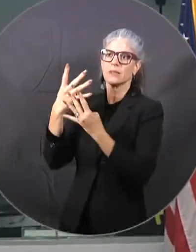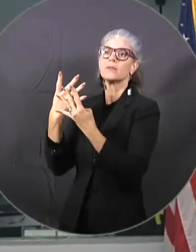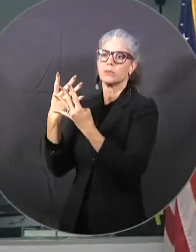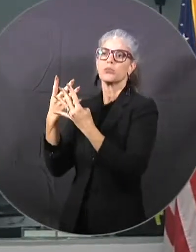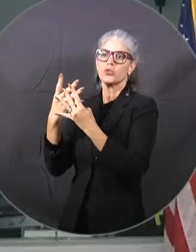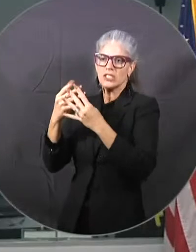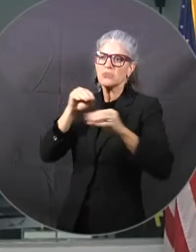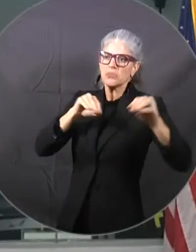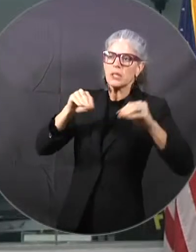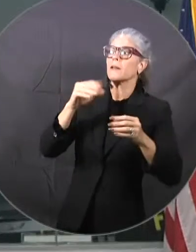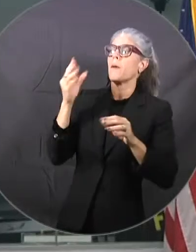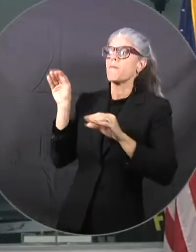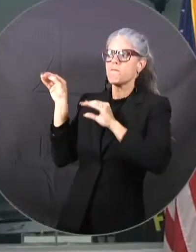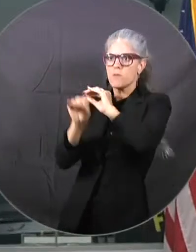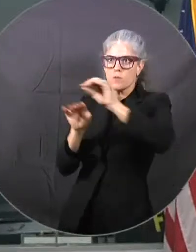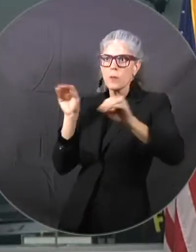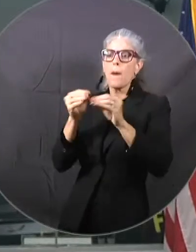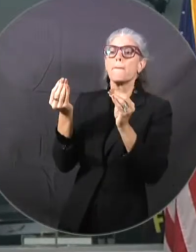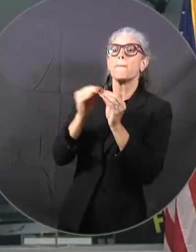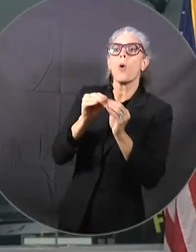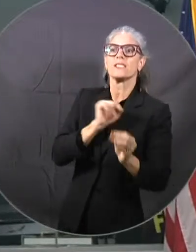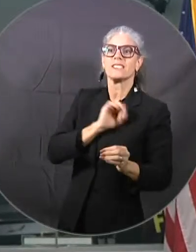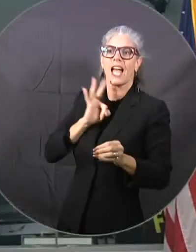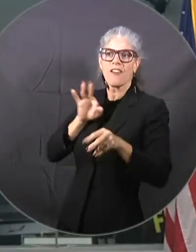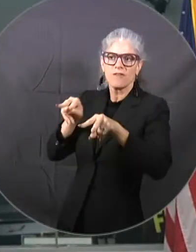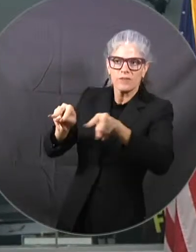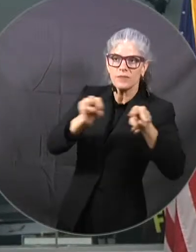Department of Corrections and Secretary Dixon are on top of